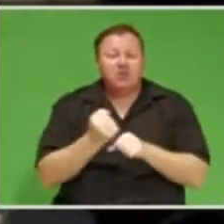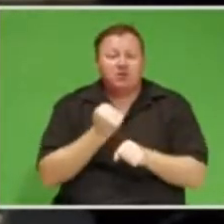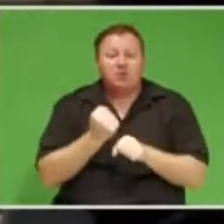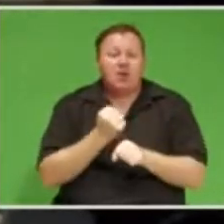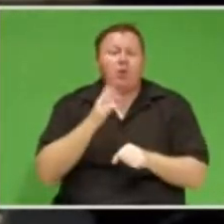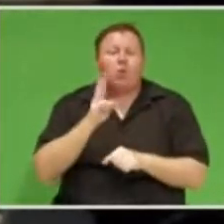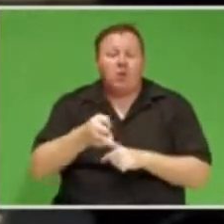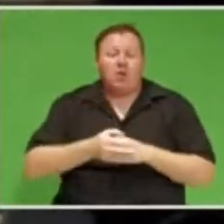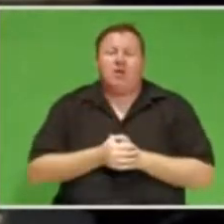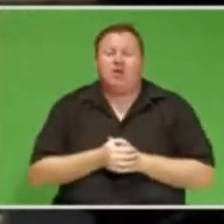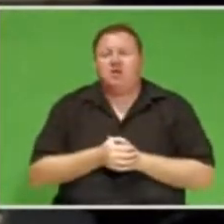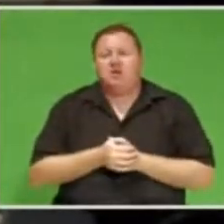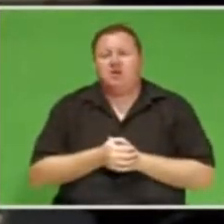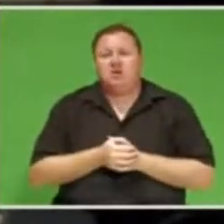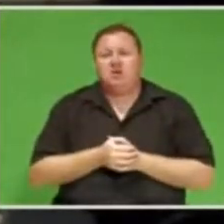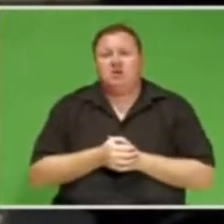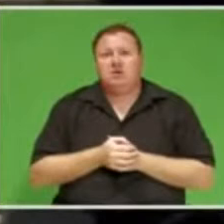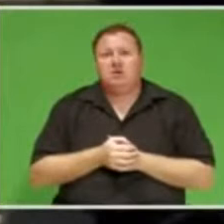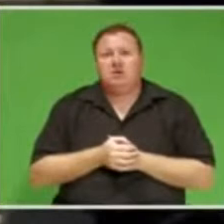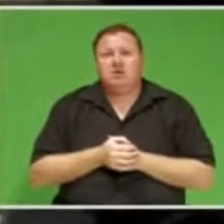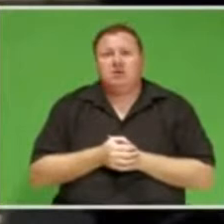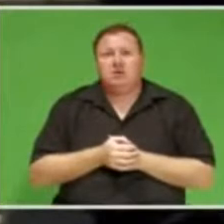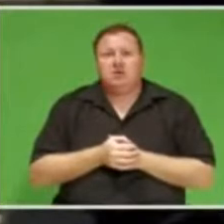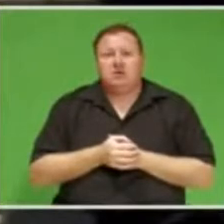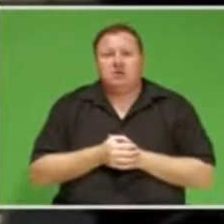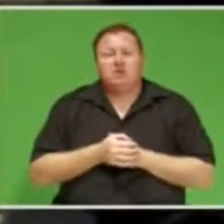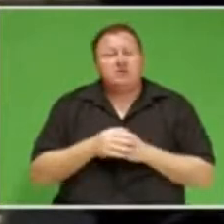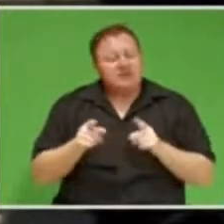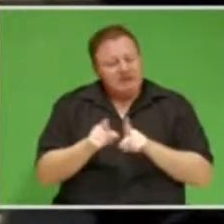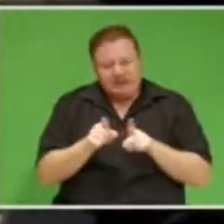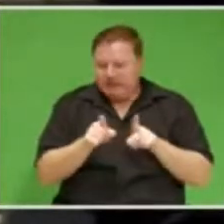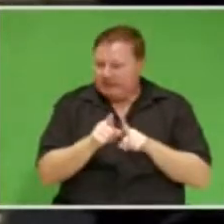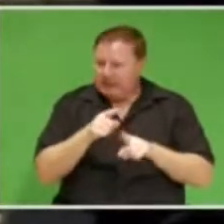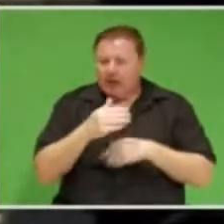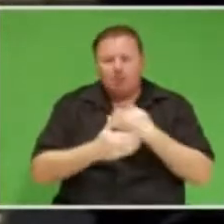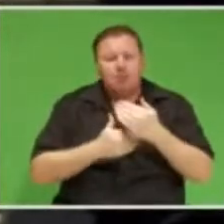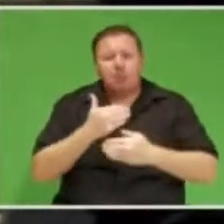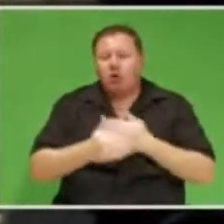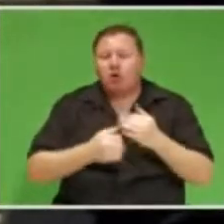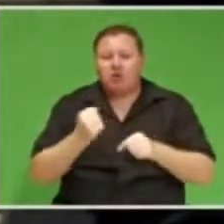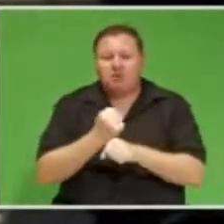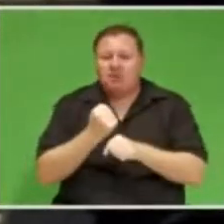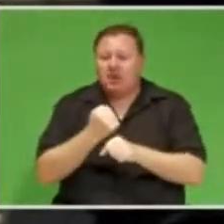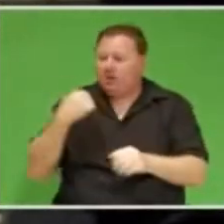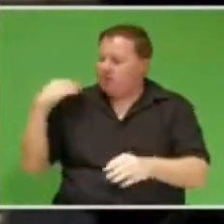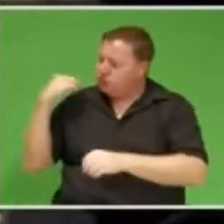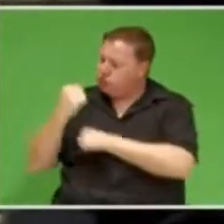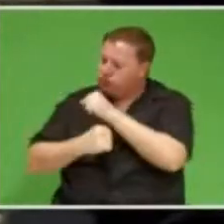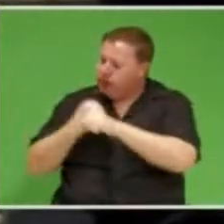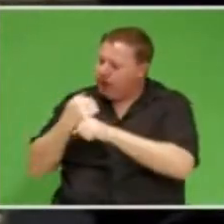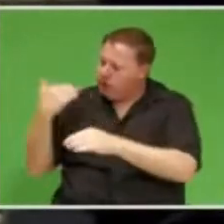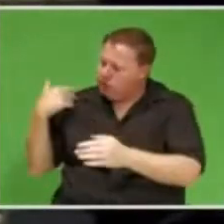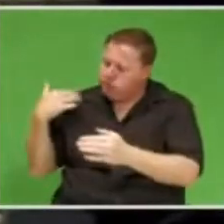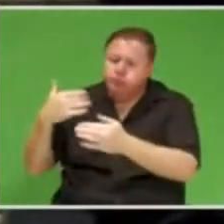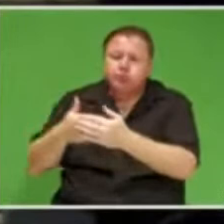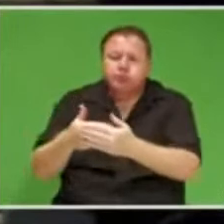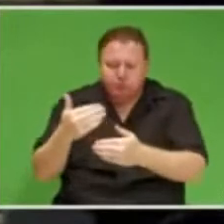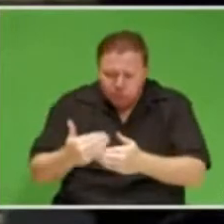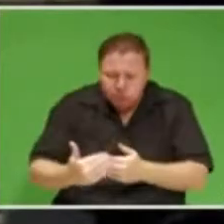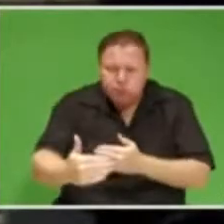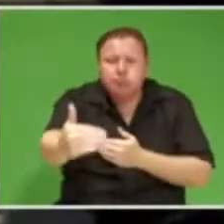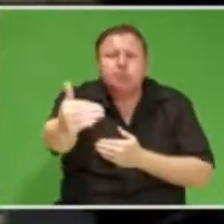now and will enable real progress within the next year, and that we lay